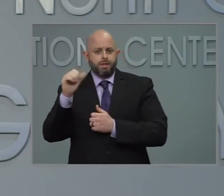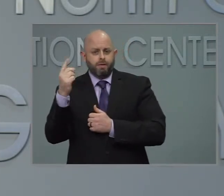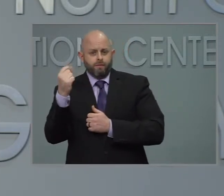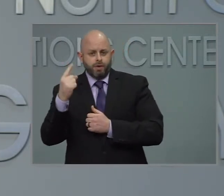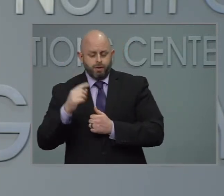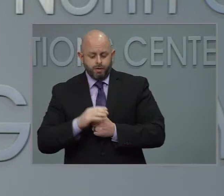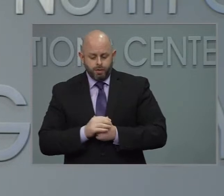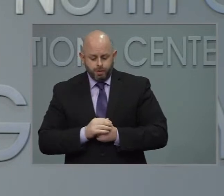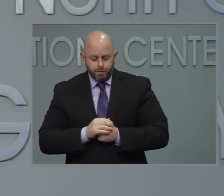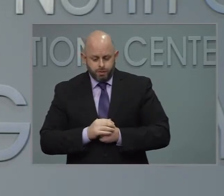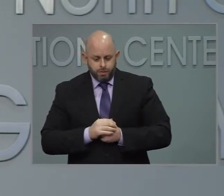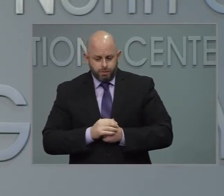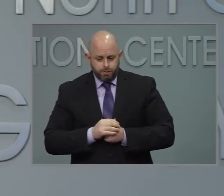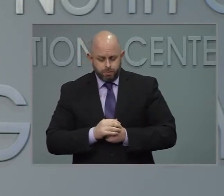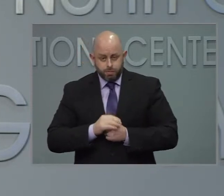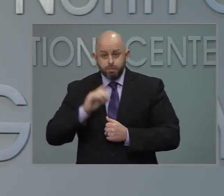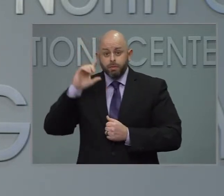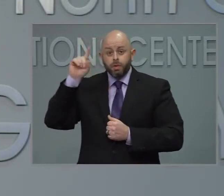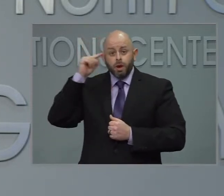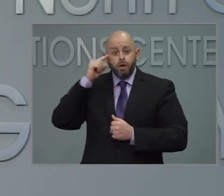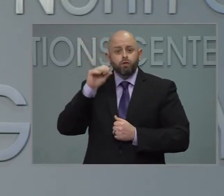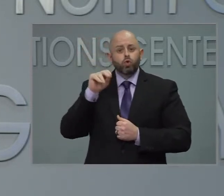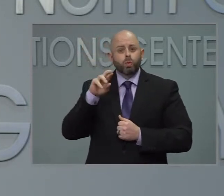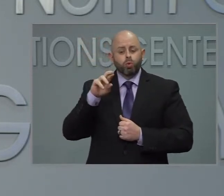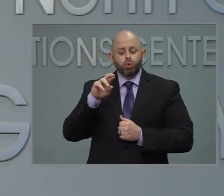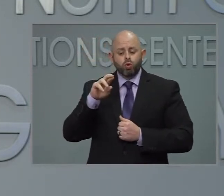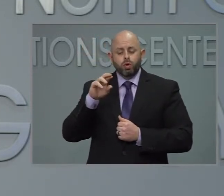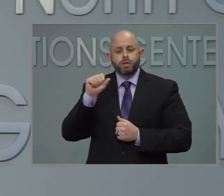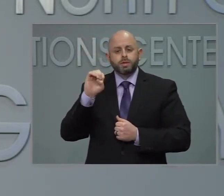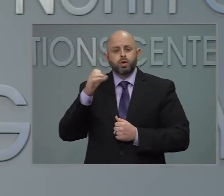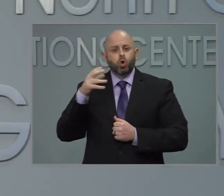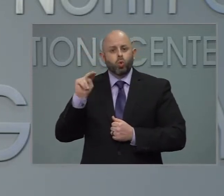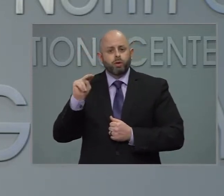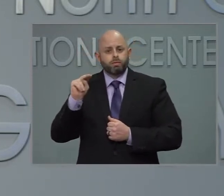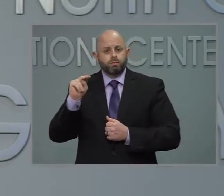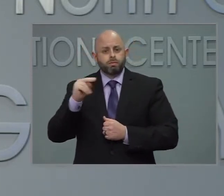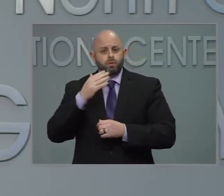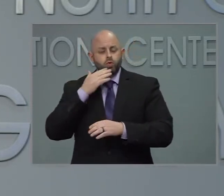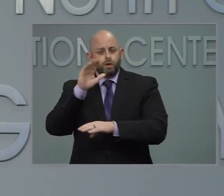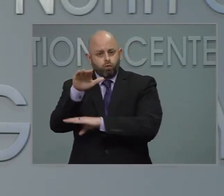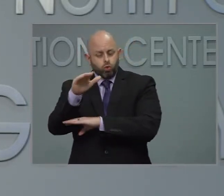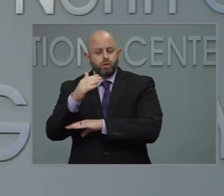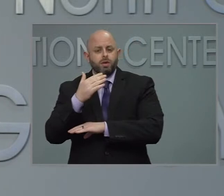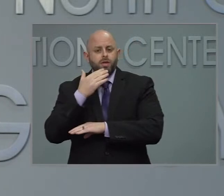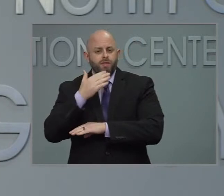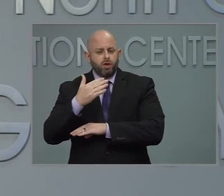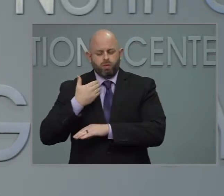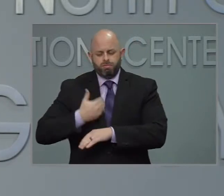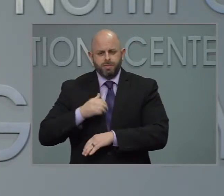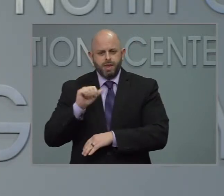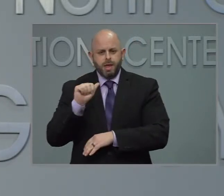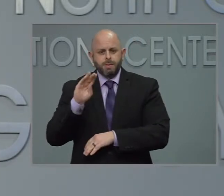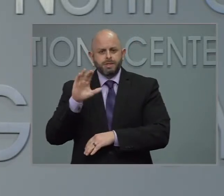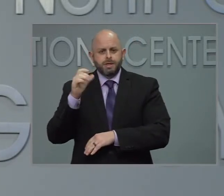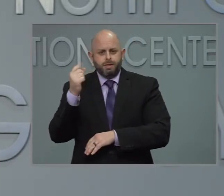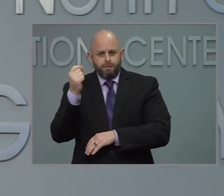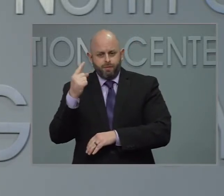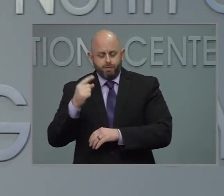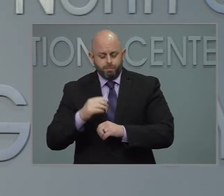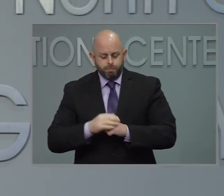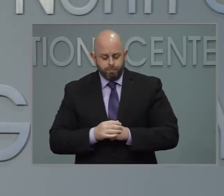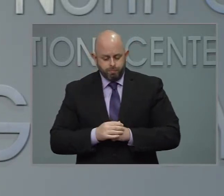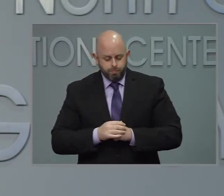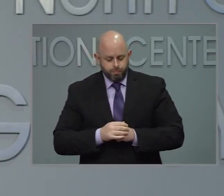Governor Cooper, Dr. Cohen, good afternoon. Thanks for taking the questions. Jonah Kaplan from ABC 11. You know, twice now you've moved up